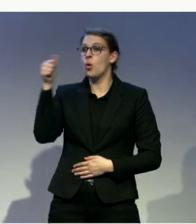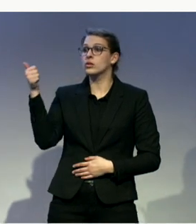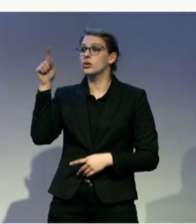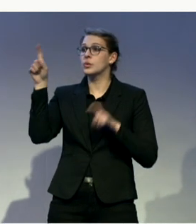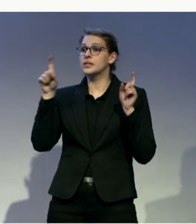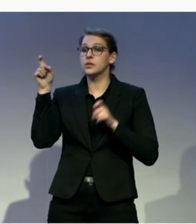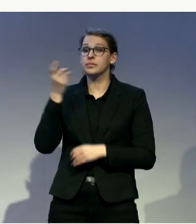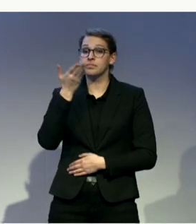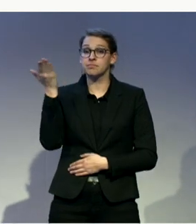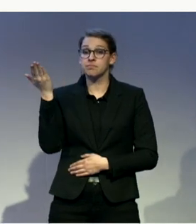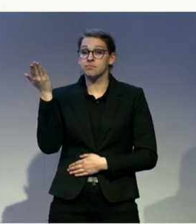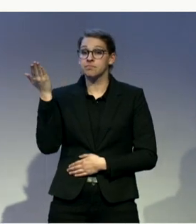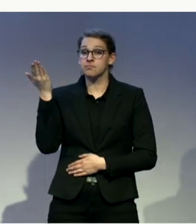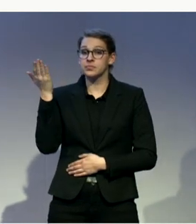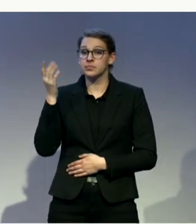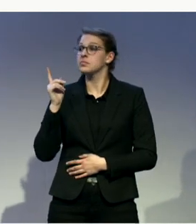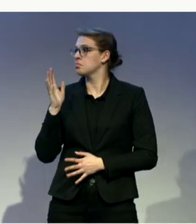Okay, then please.